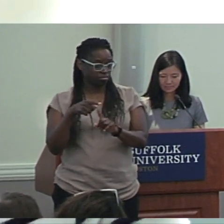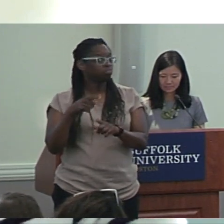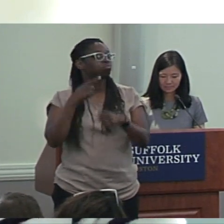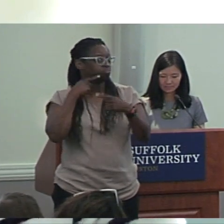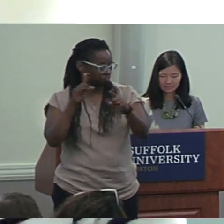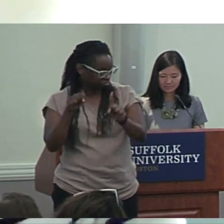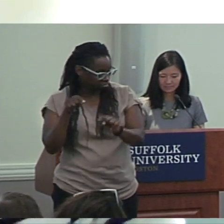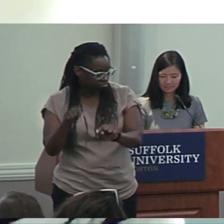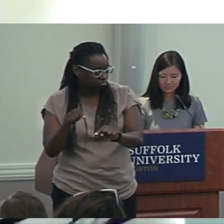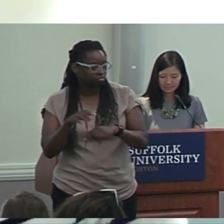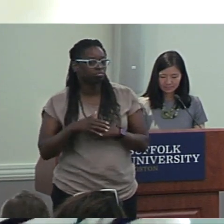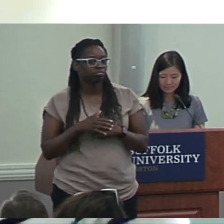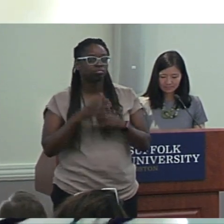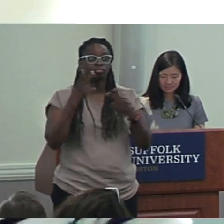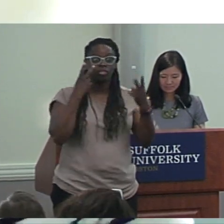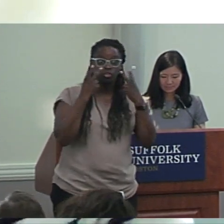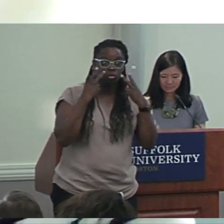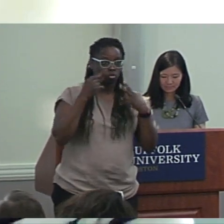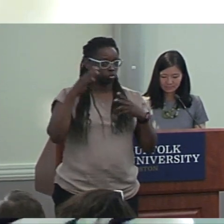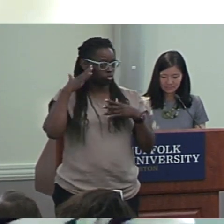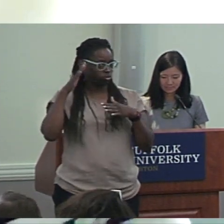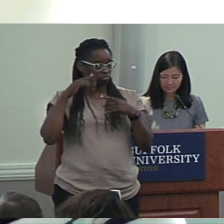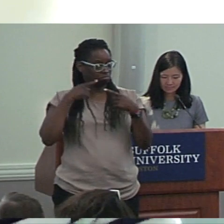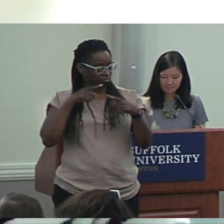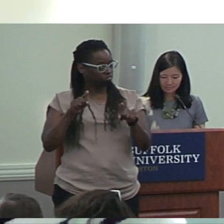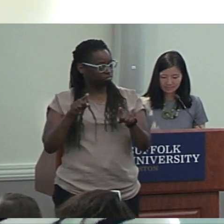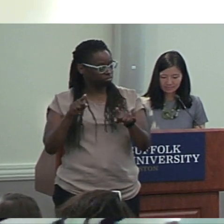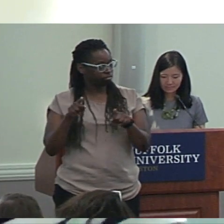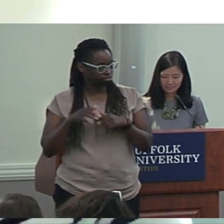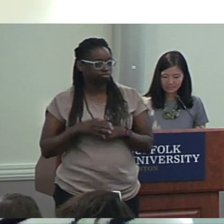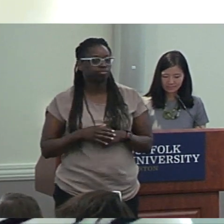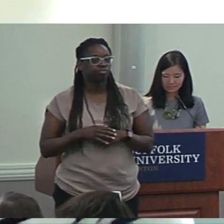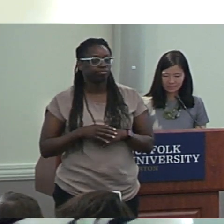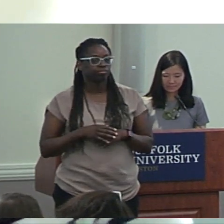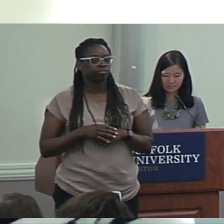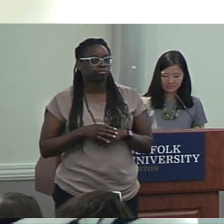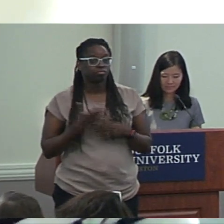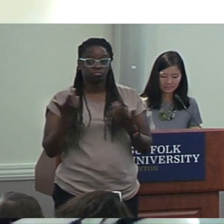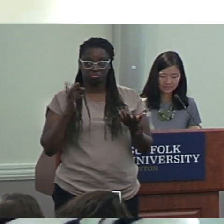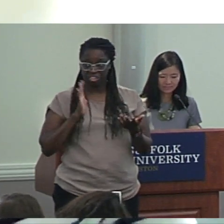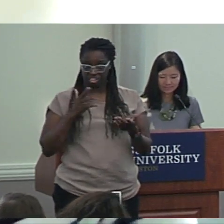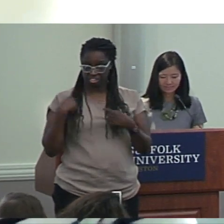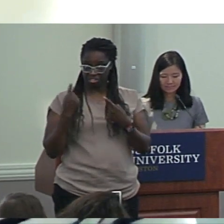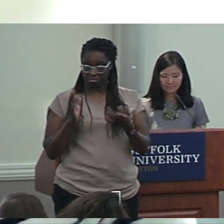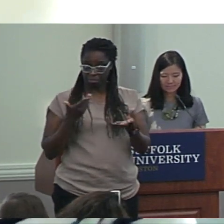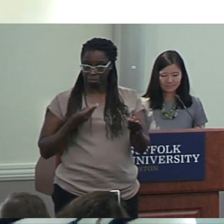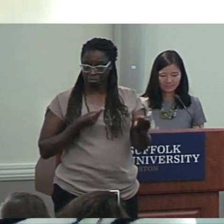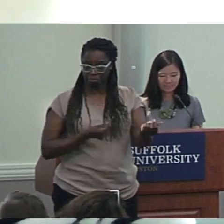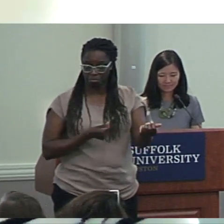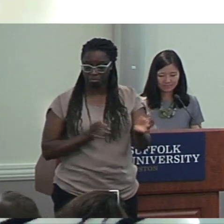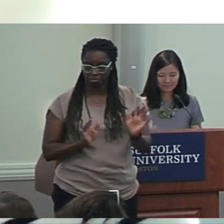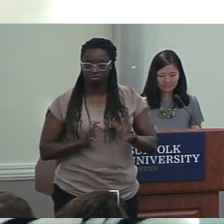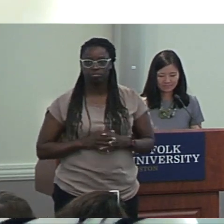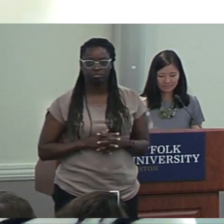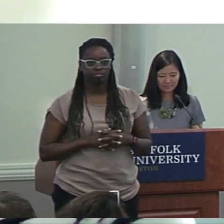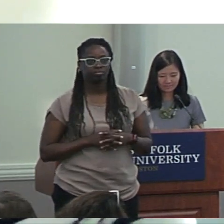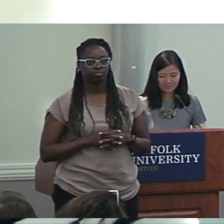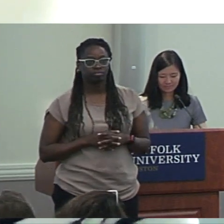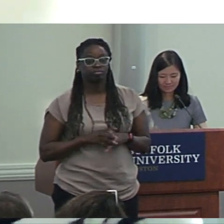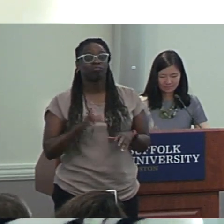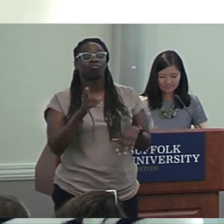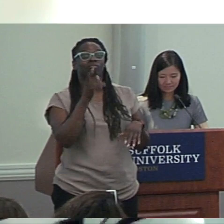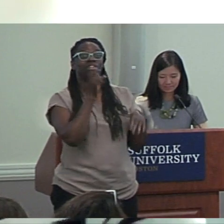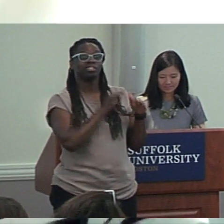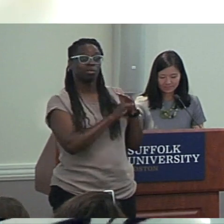the visual and audio announcements, are working properly. On our subway